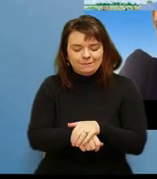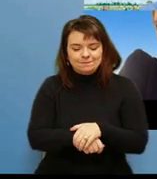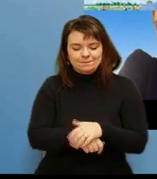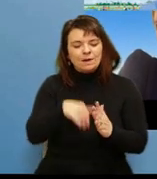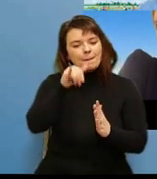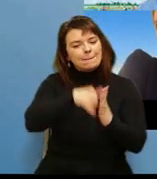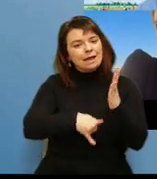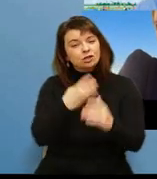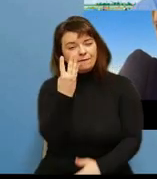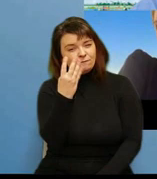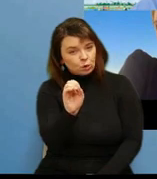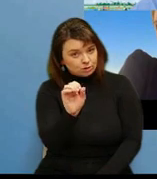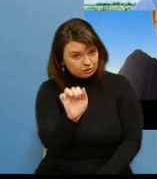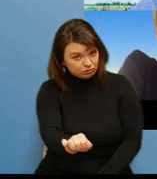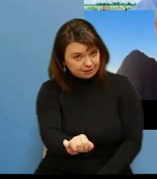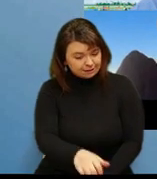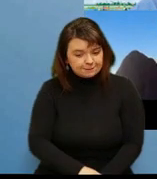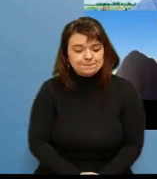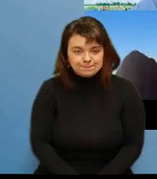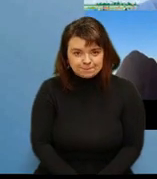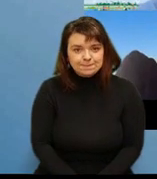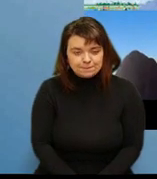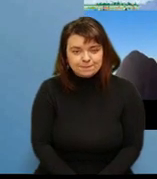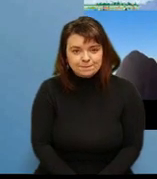Well, it's on page 40, or it starts on page